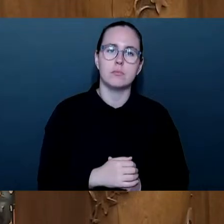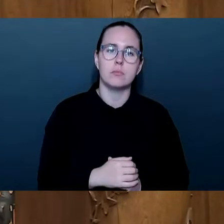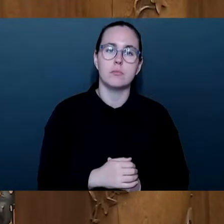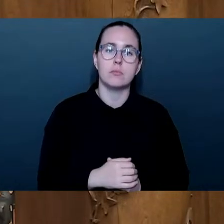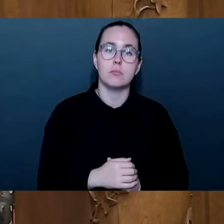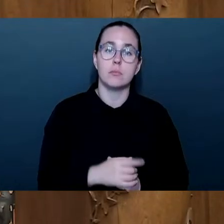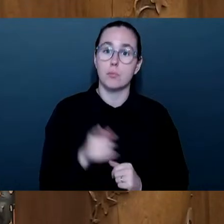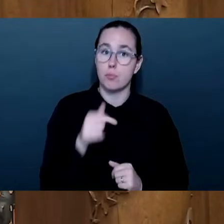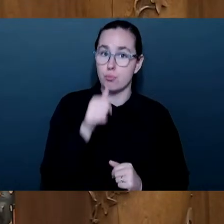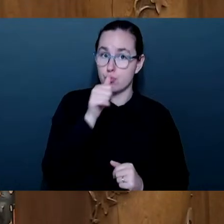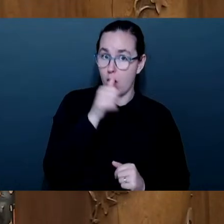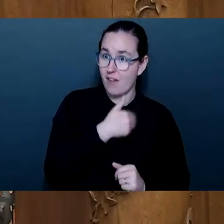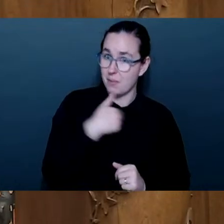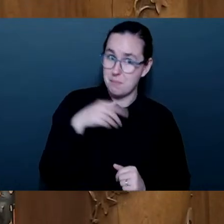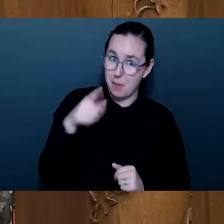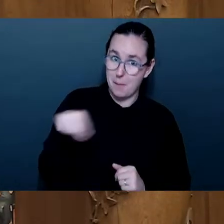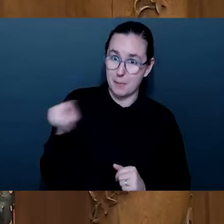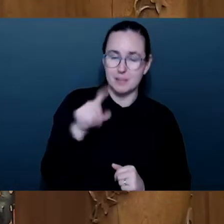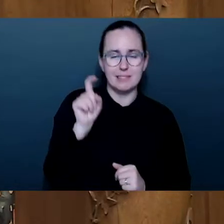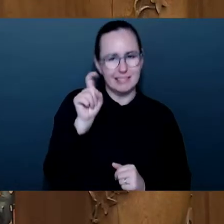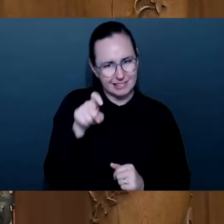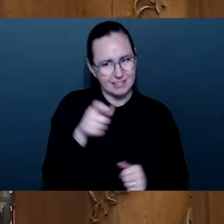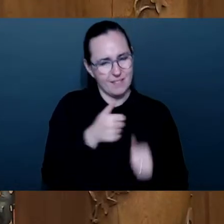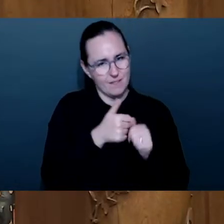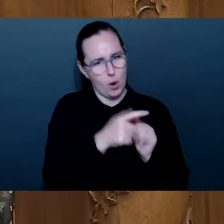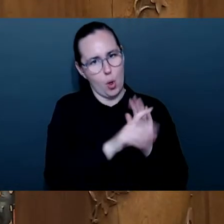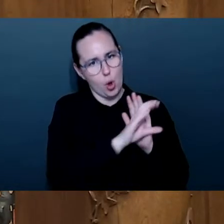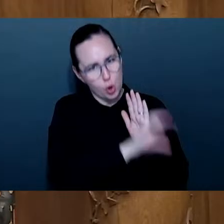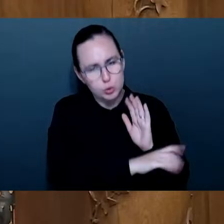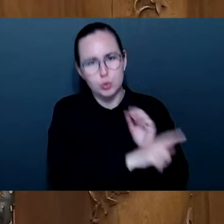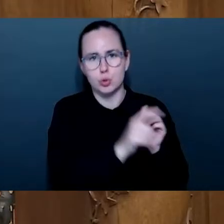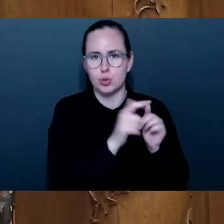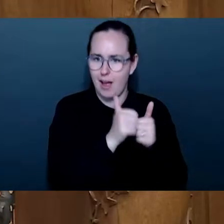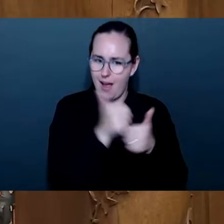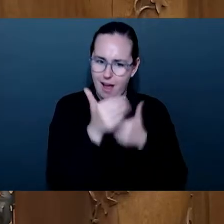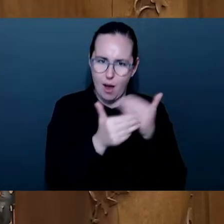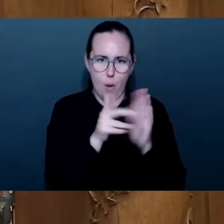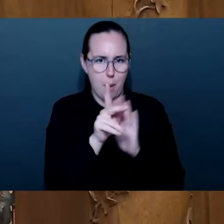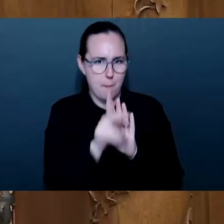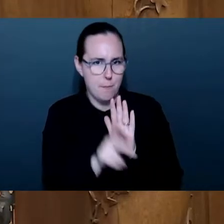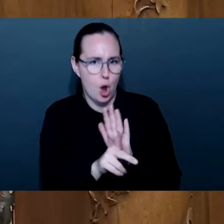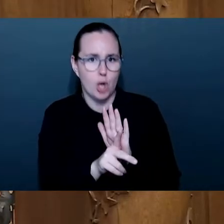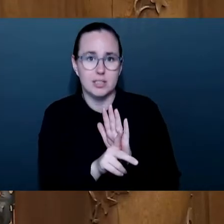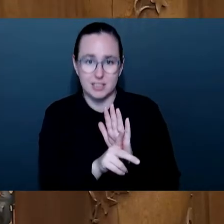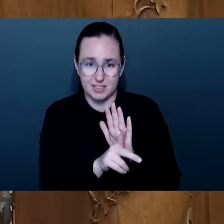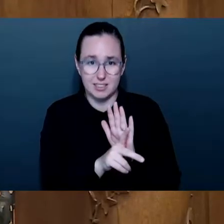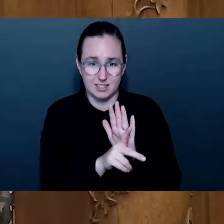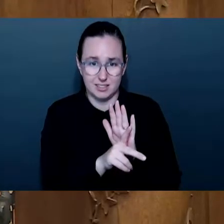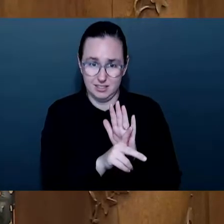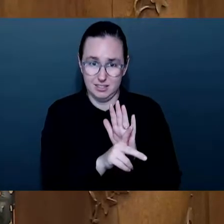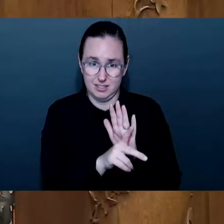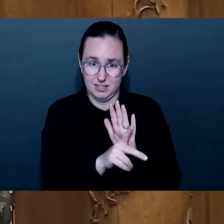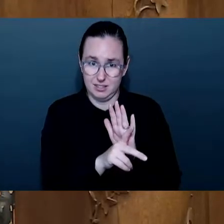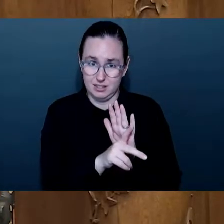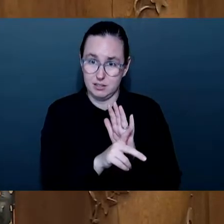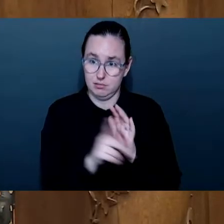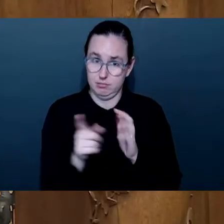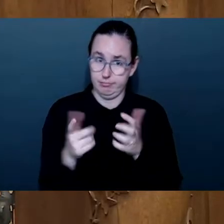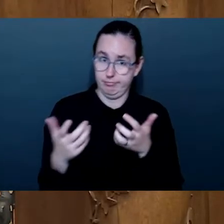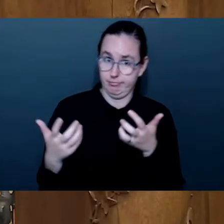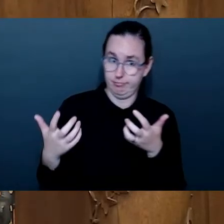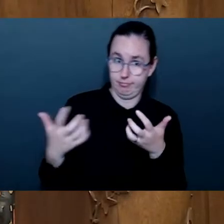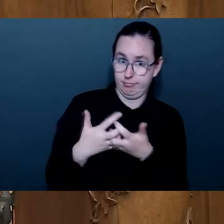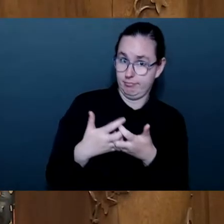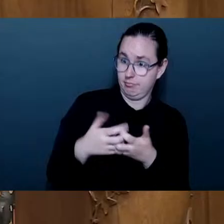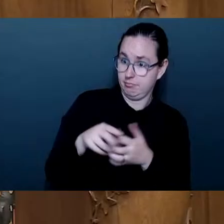limitations on private members' bills, which apply equally to amendments proposed by private members, whether to a government bill